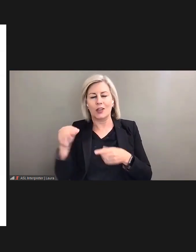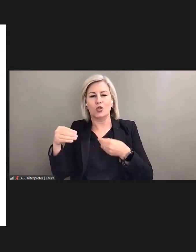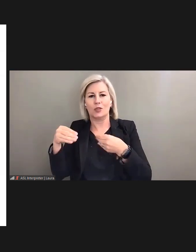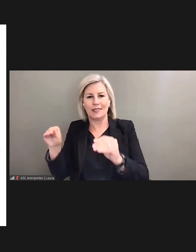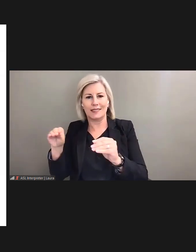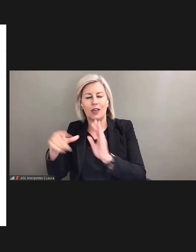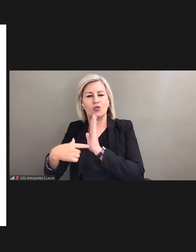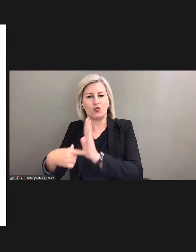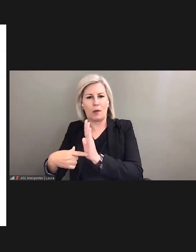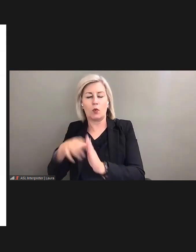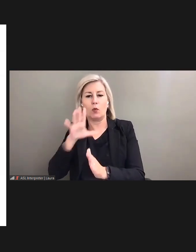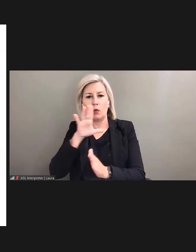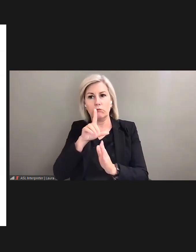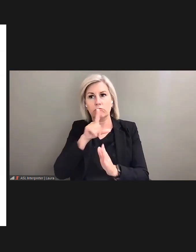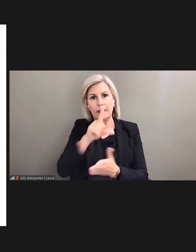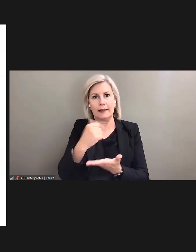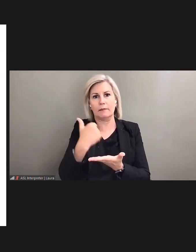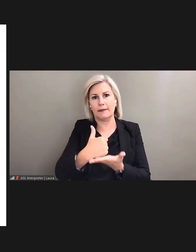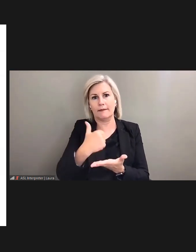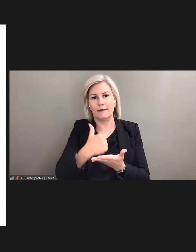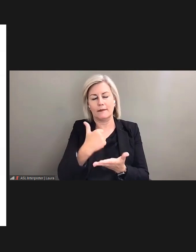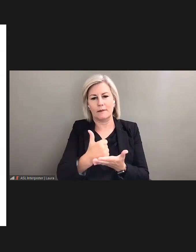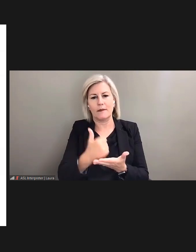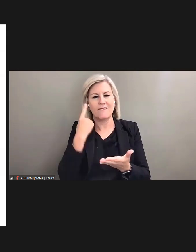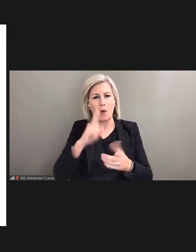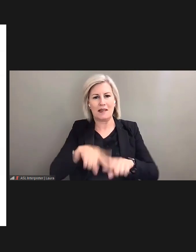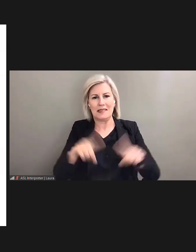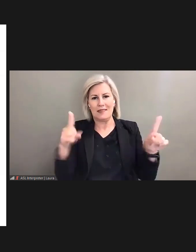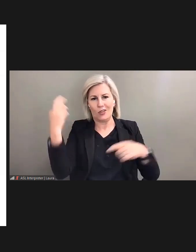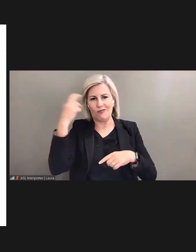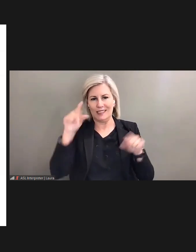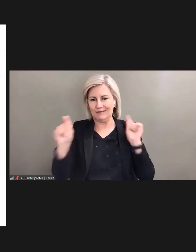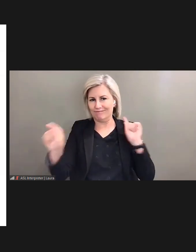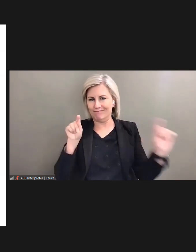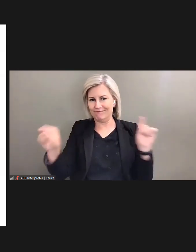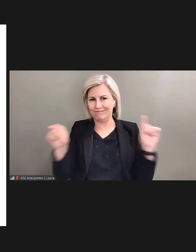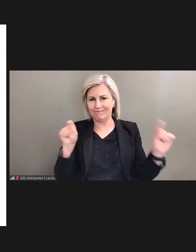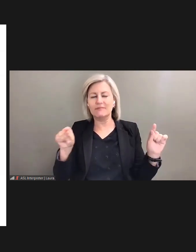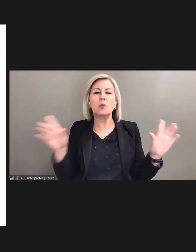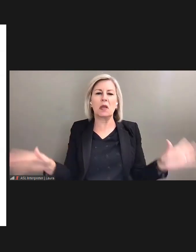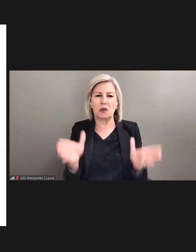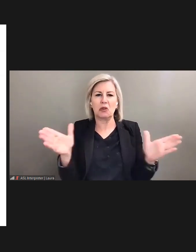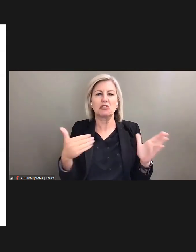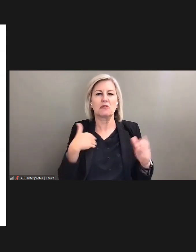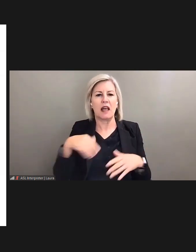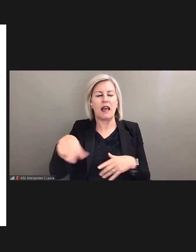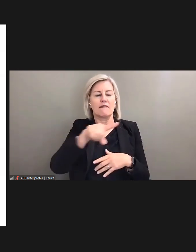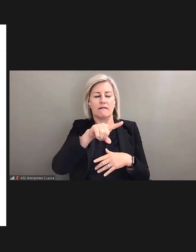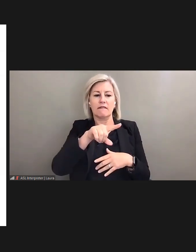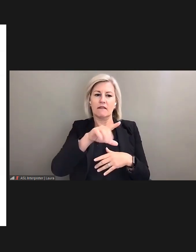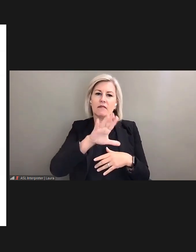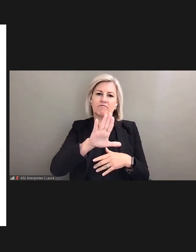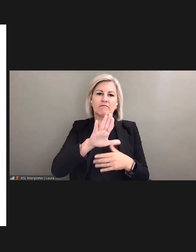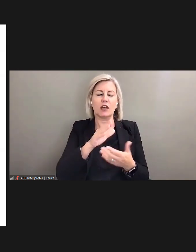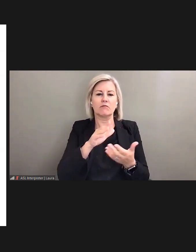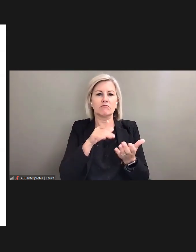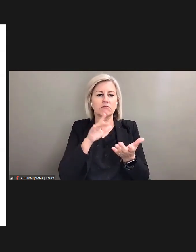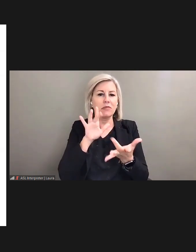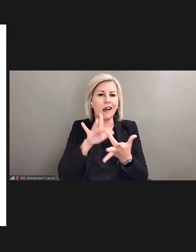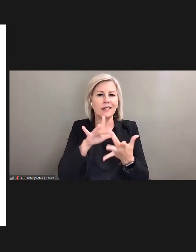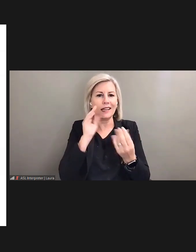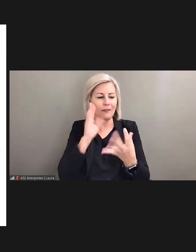rep will really be helpful, but for different reasons. So we encourage you to have their contact information ready for when you need